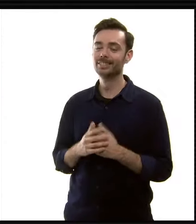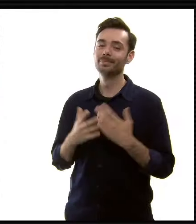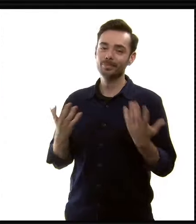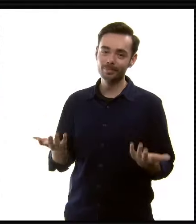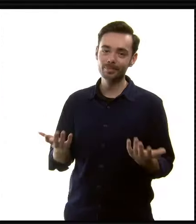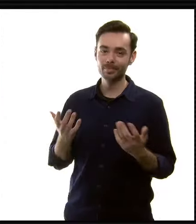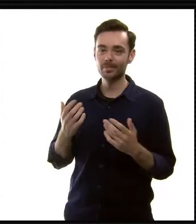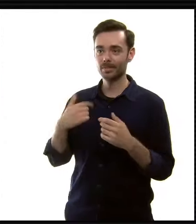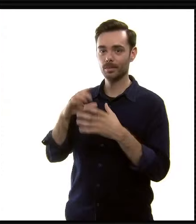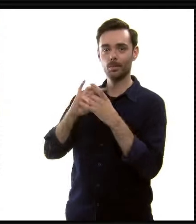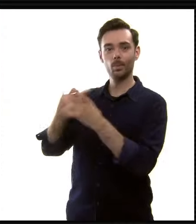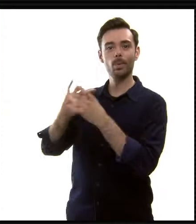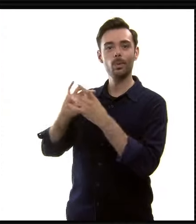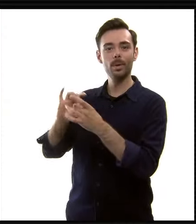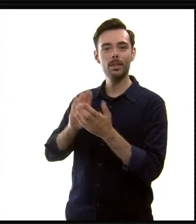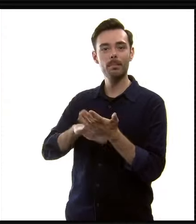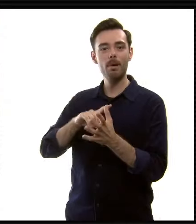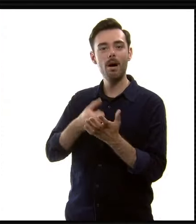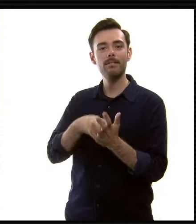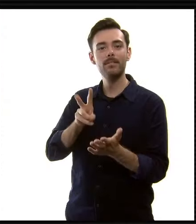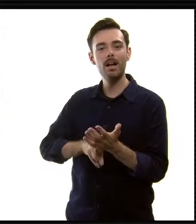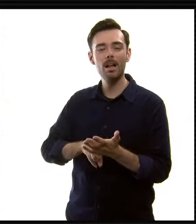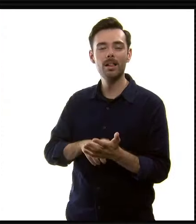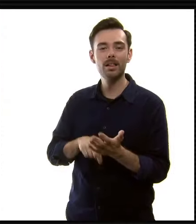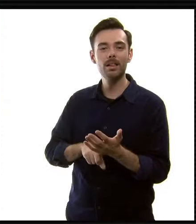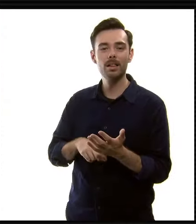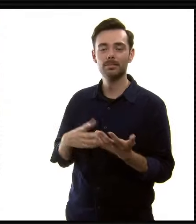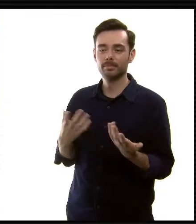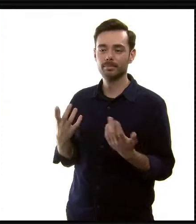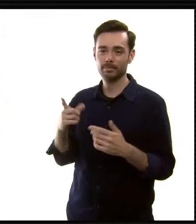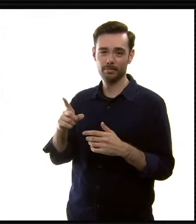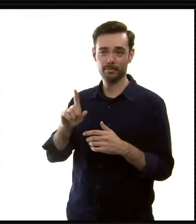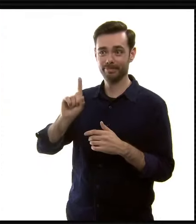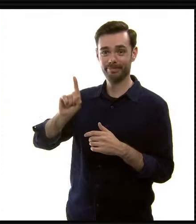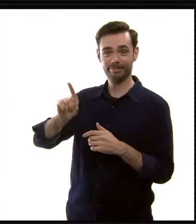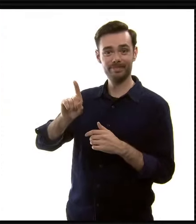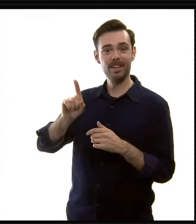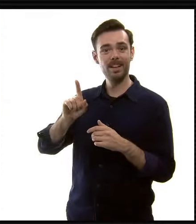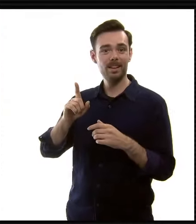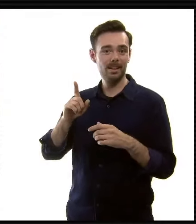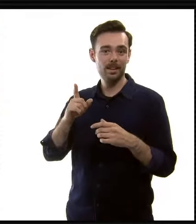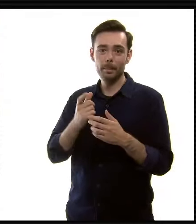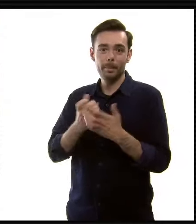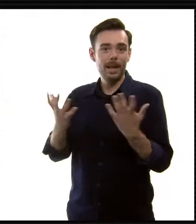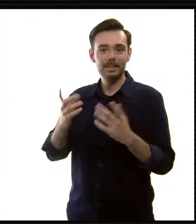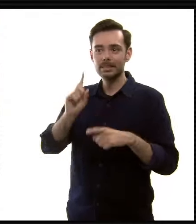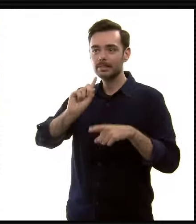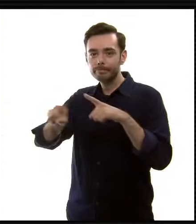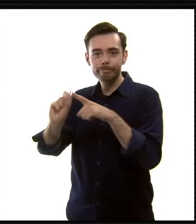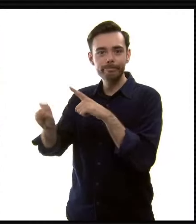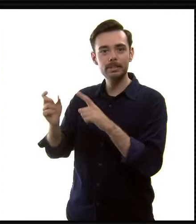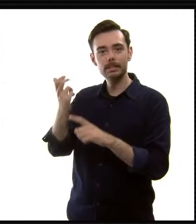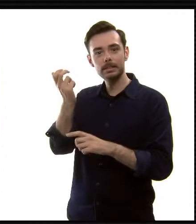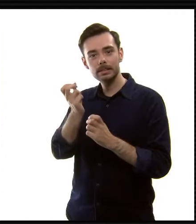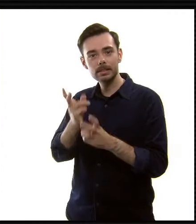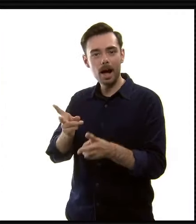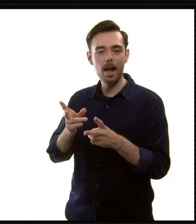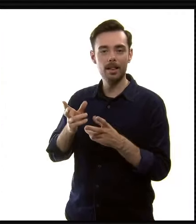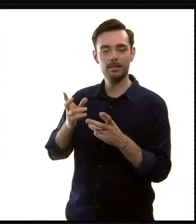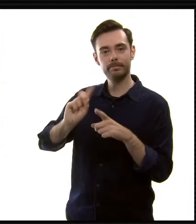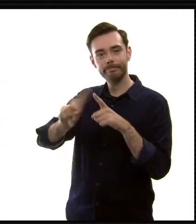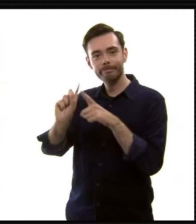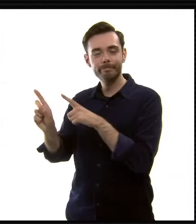there's so many iconic architectures, characters, and stories, we figure out what works best to turn into a Lego product and into a Lego